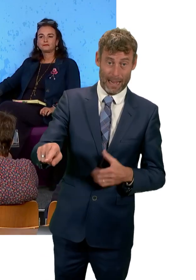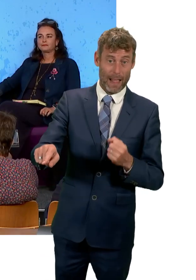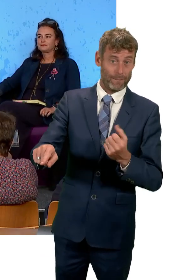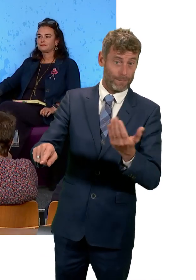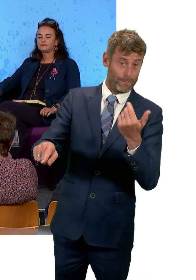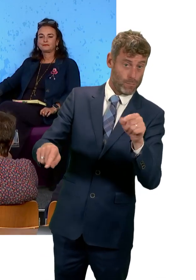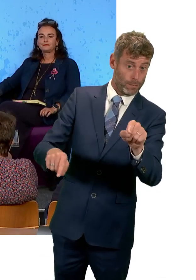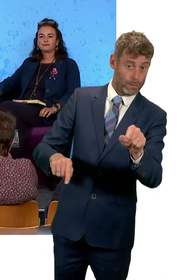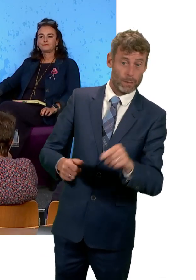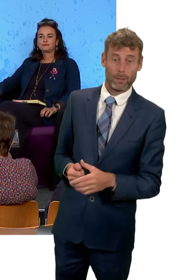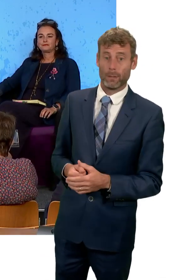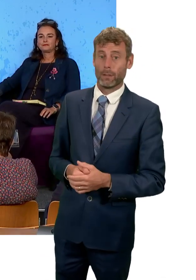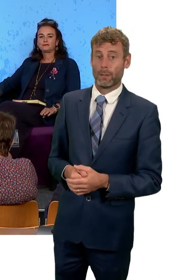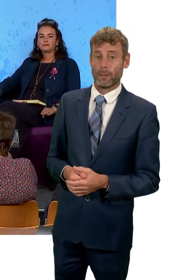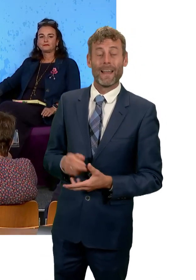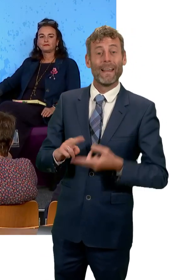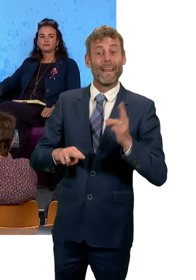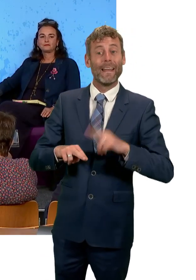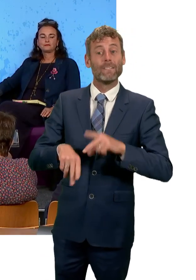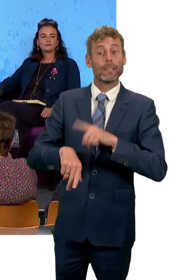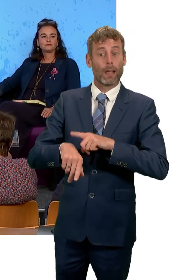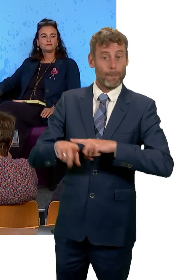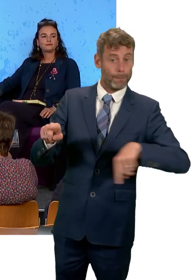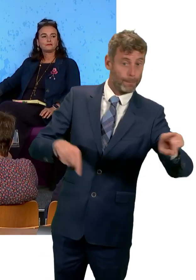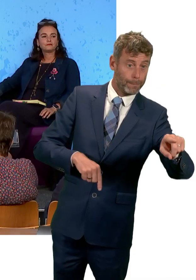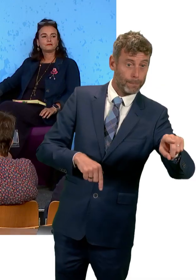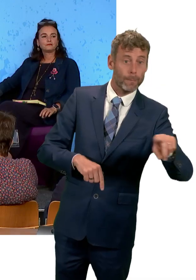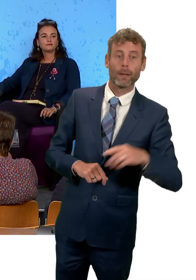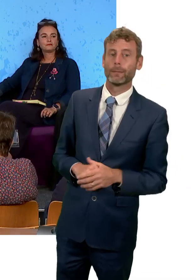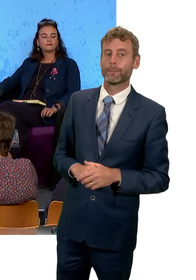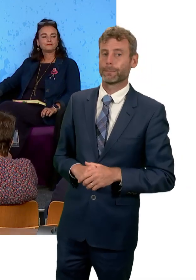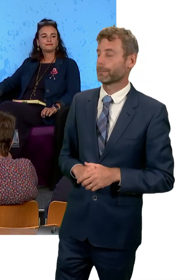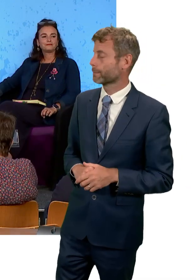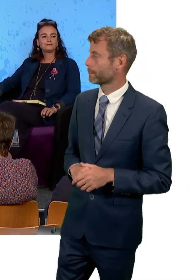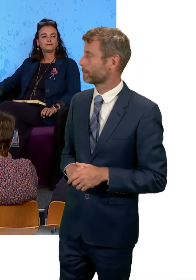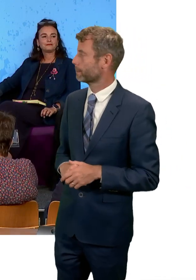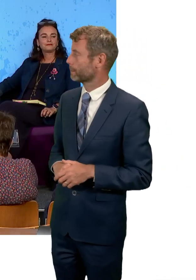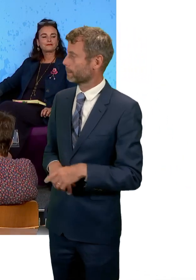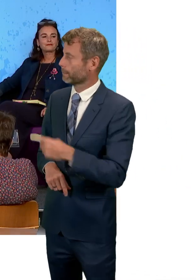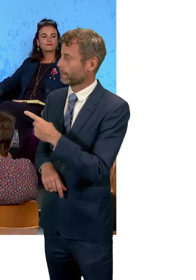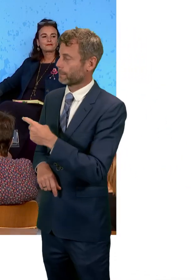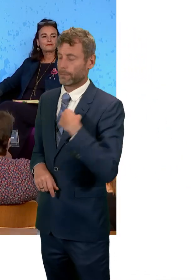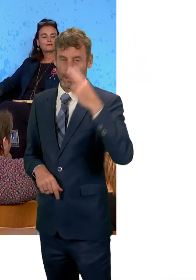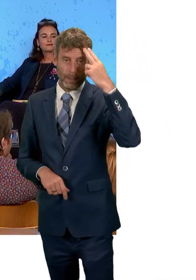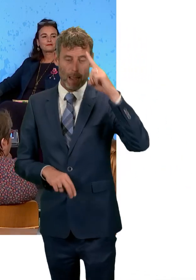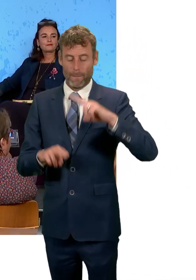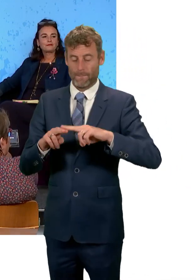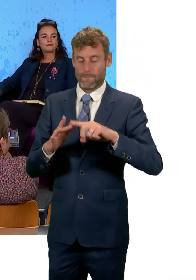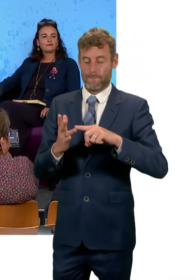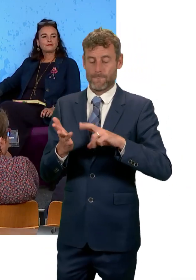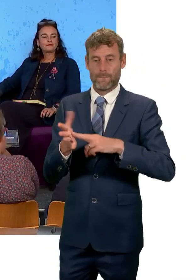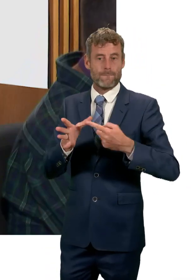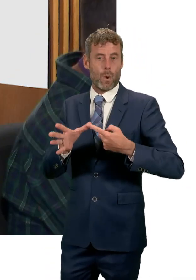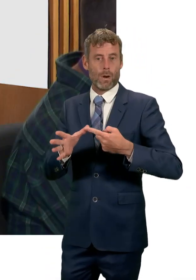front, okay? And if I have time, I'll come back, right? I think we'll have time. We've got plenty of time. Hi, my name is Fiona. I